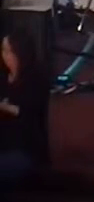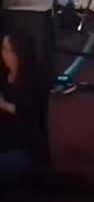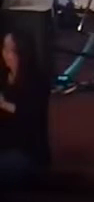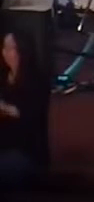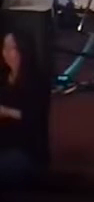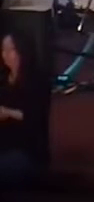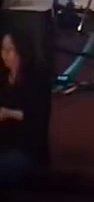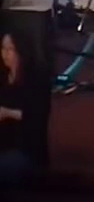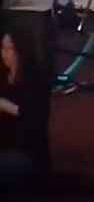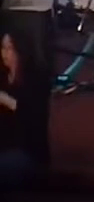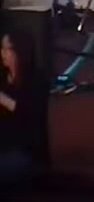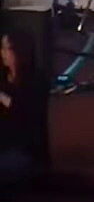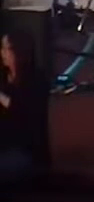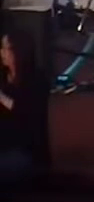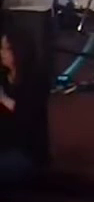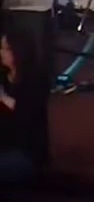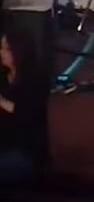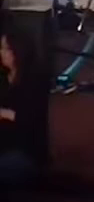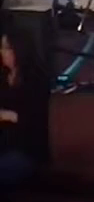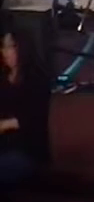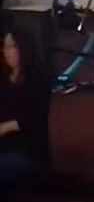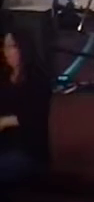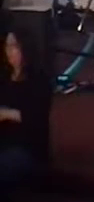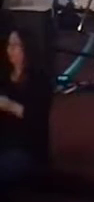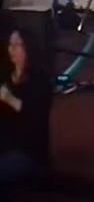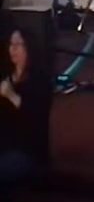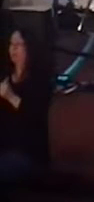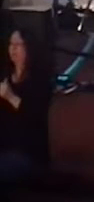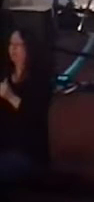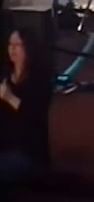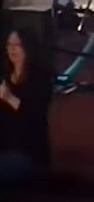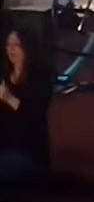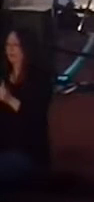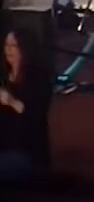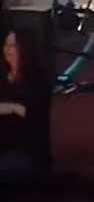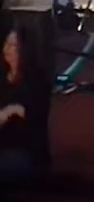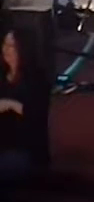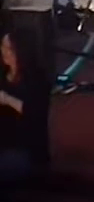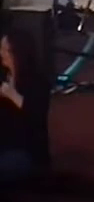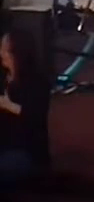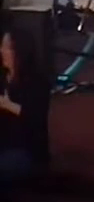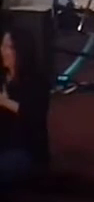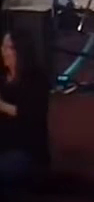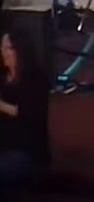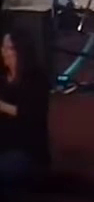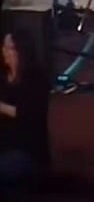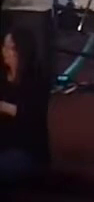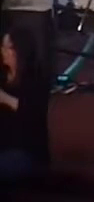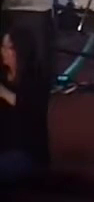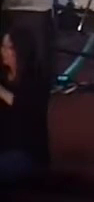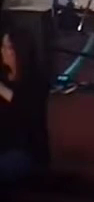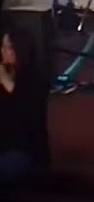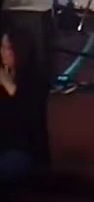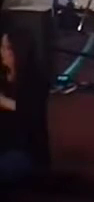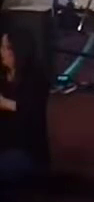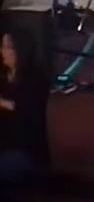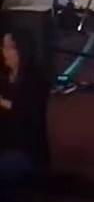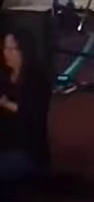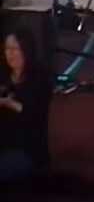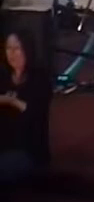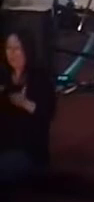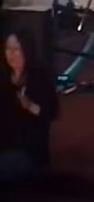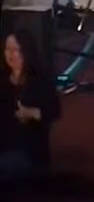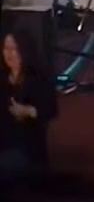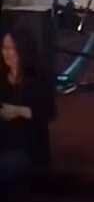when you become a minister, you soon realize that all of a sudden you're a construction worker. You're a cleaner. You have to